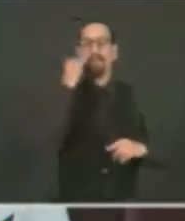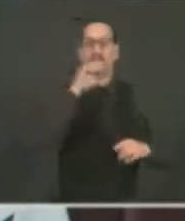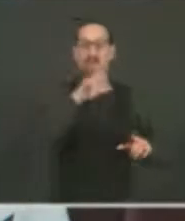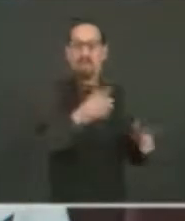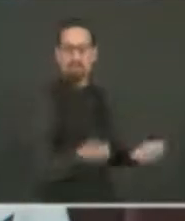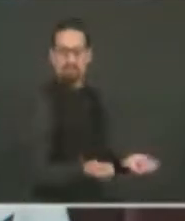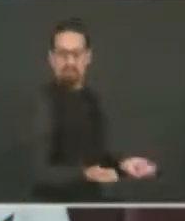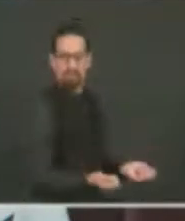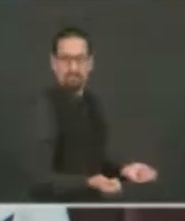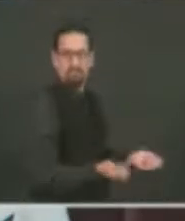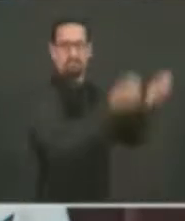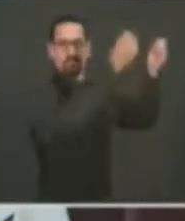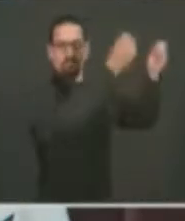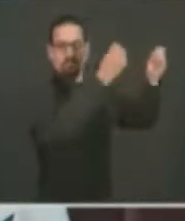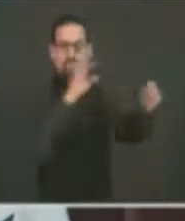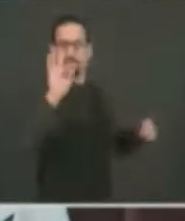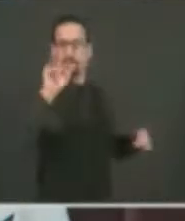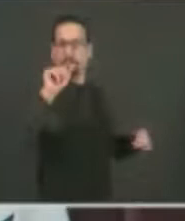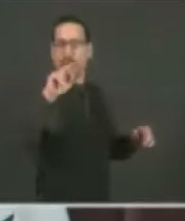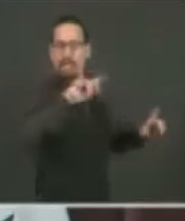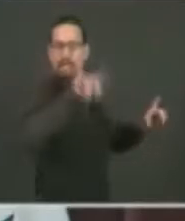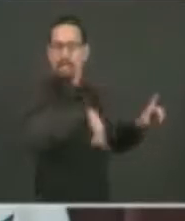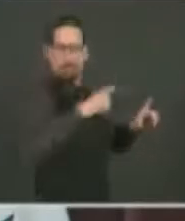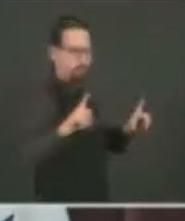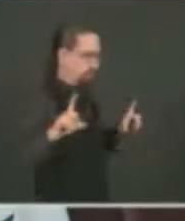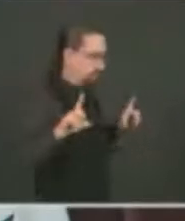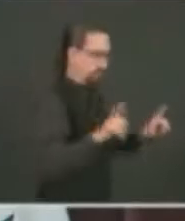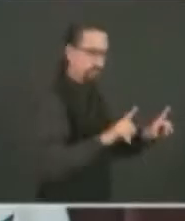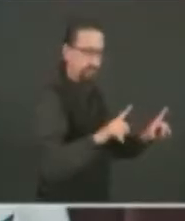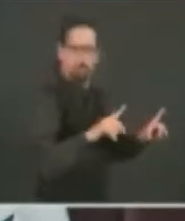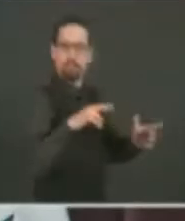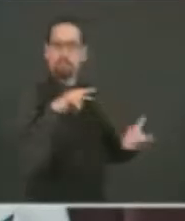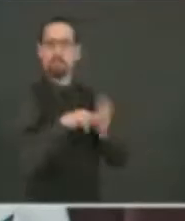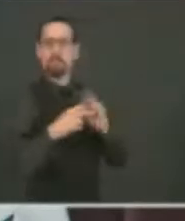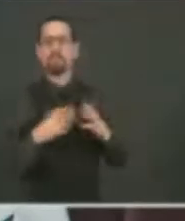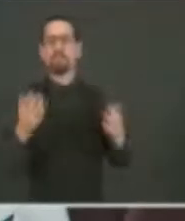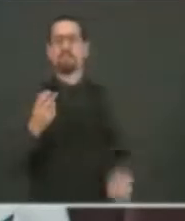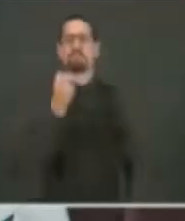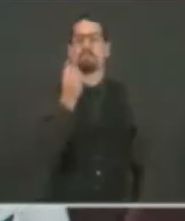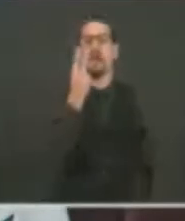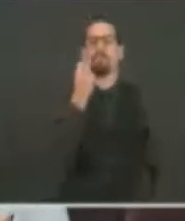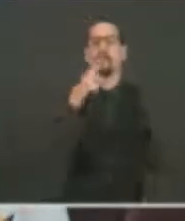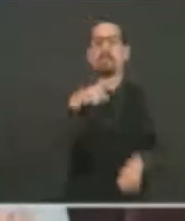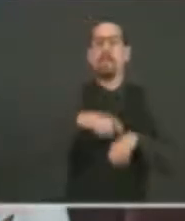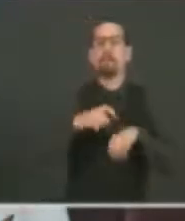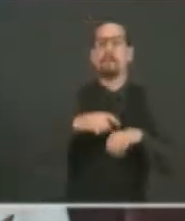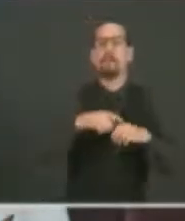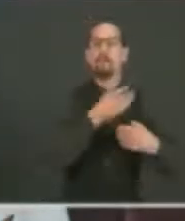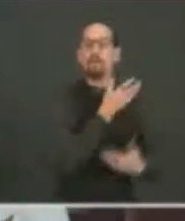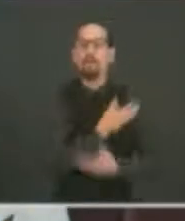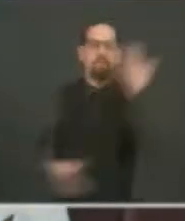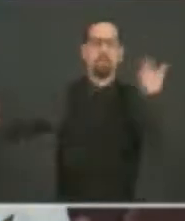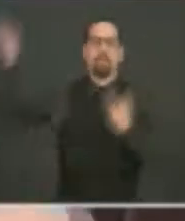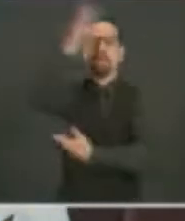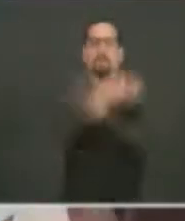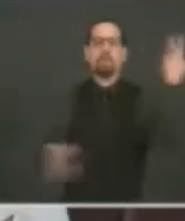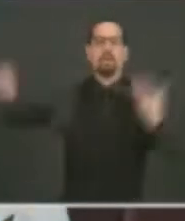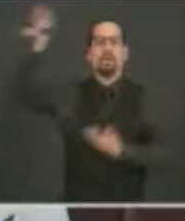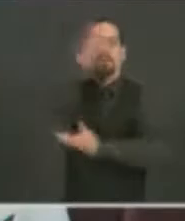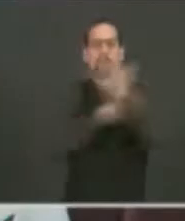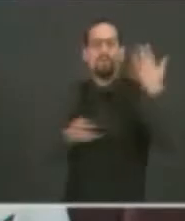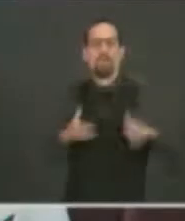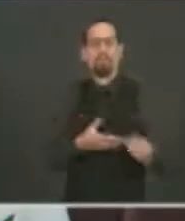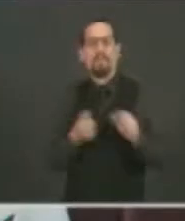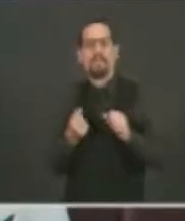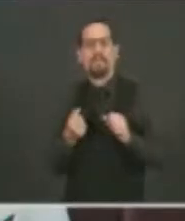I know we hear from some school committees, we don't have the money to provide a filter or air purifier